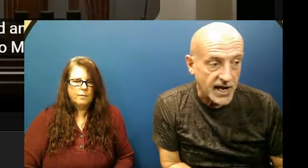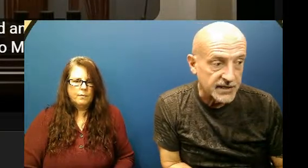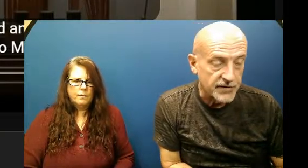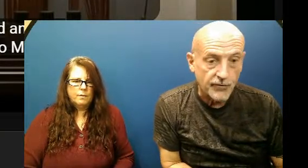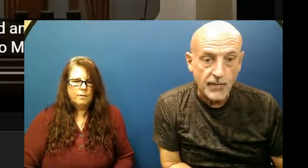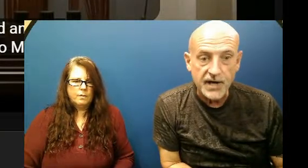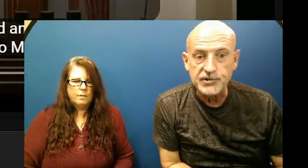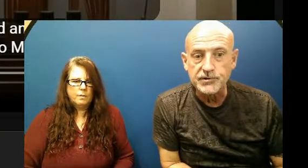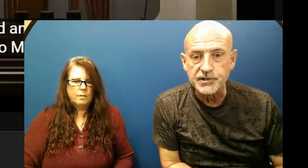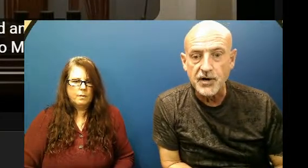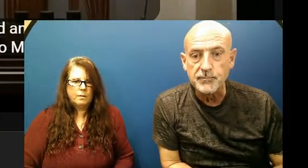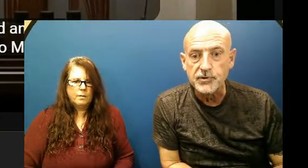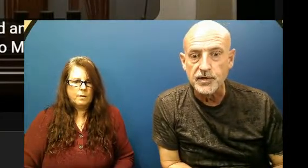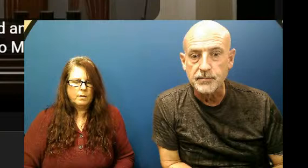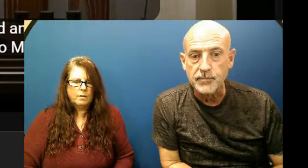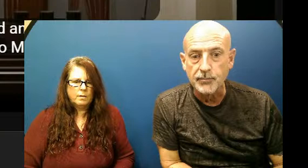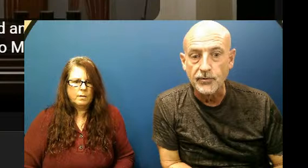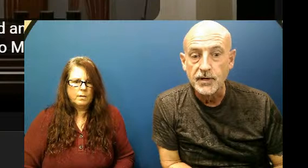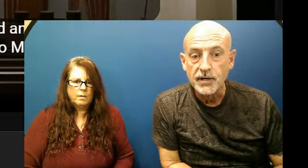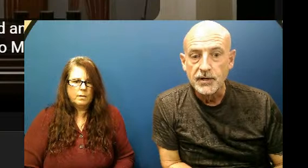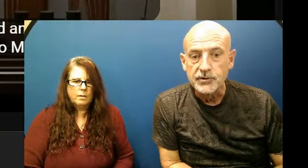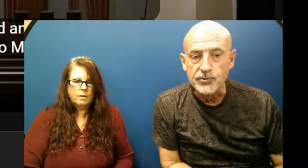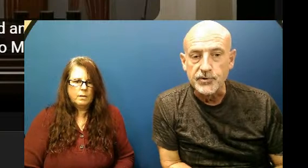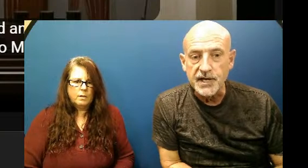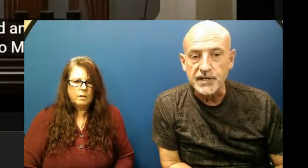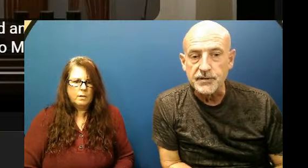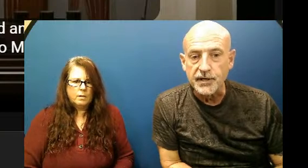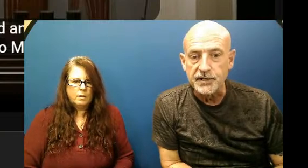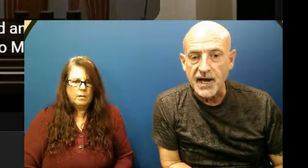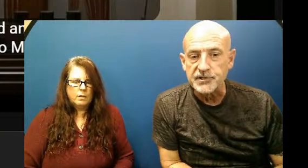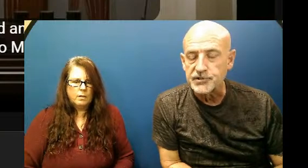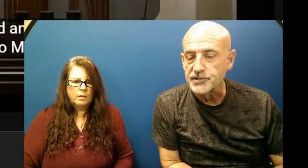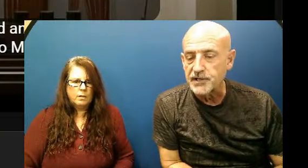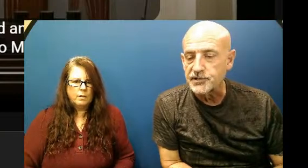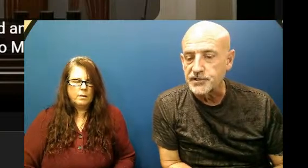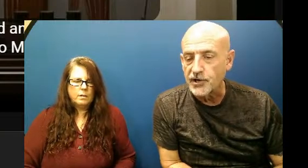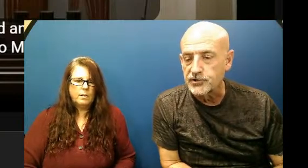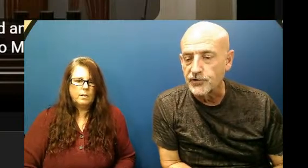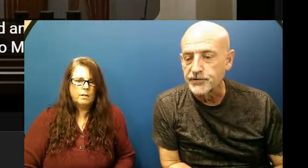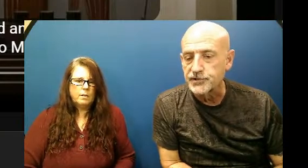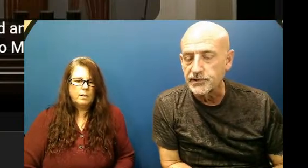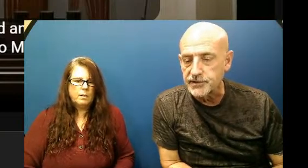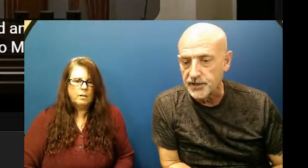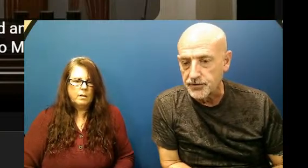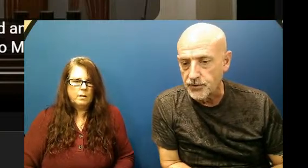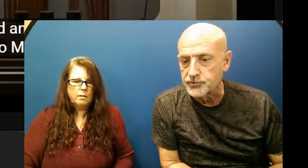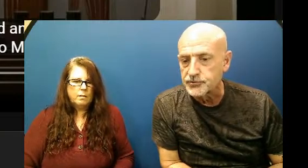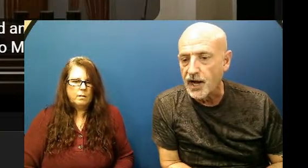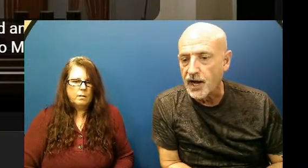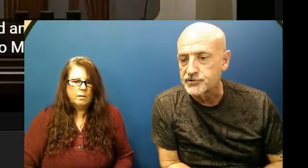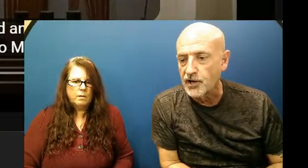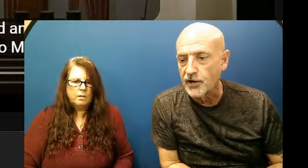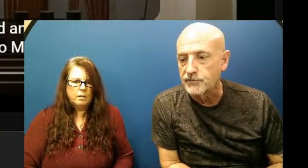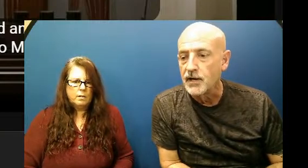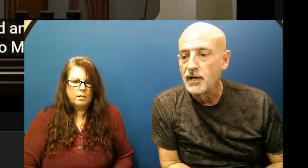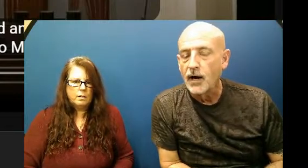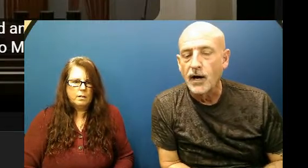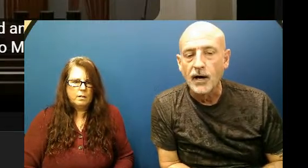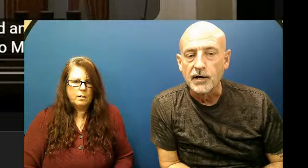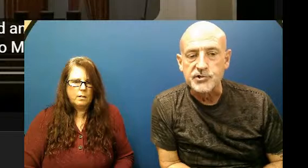this kind of information that's shared between people to get the connections necessary to facilitate those kinds